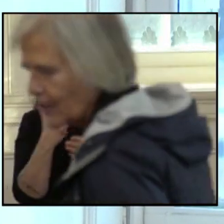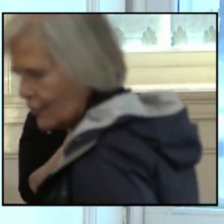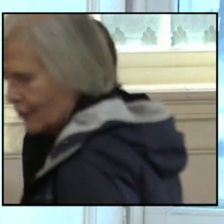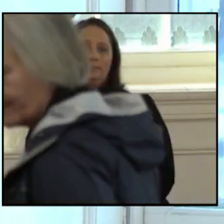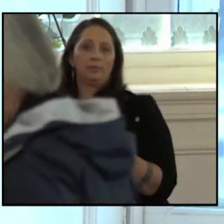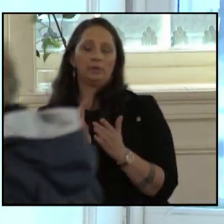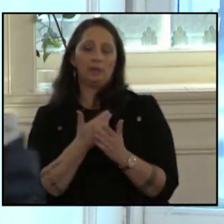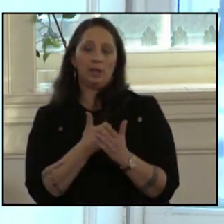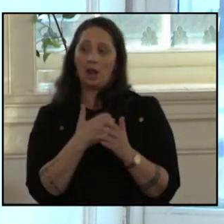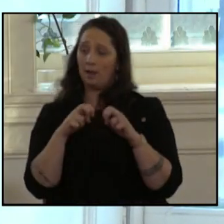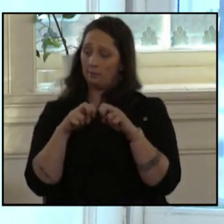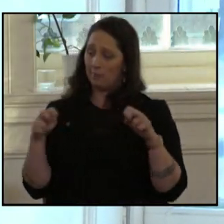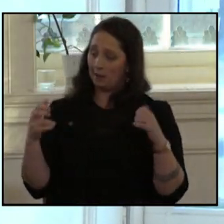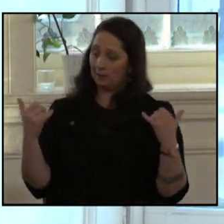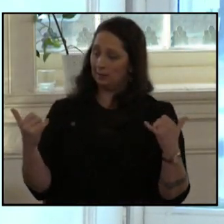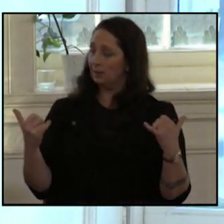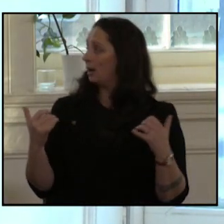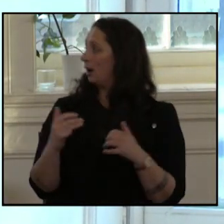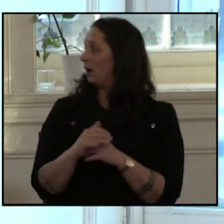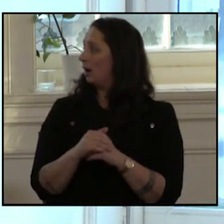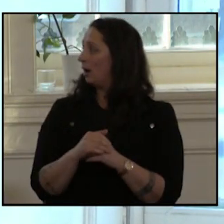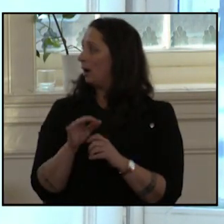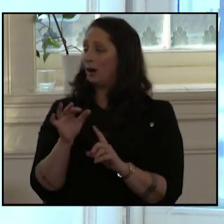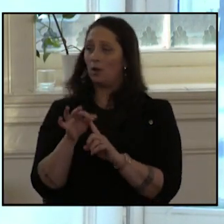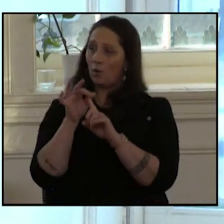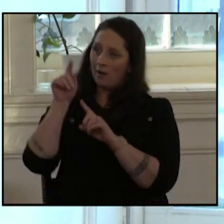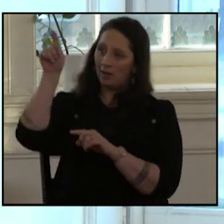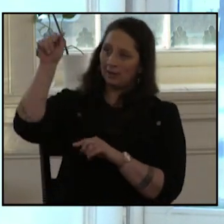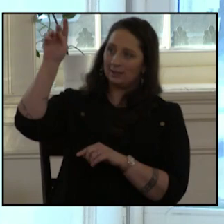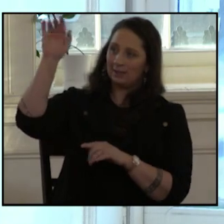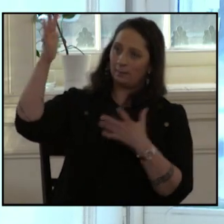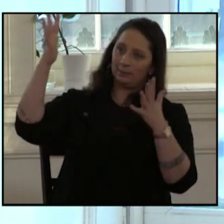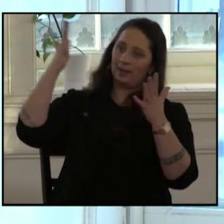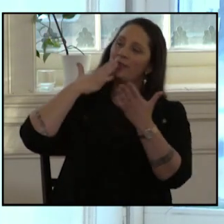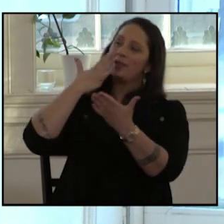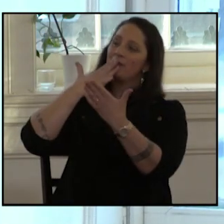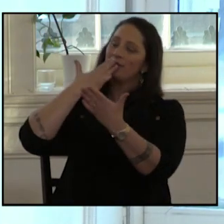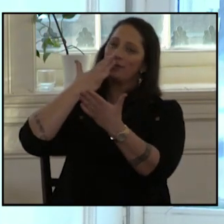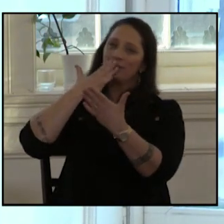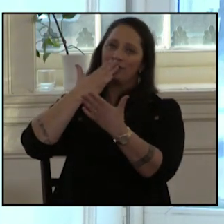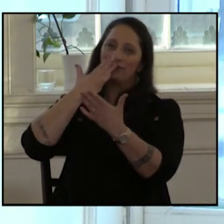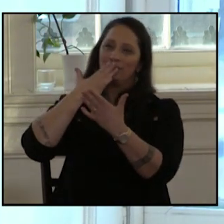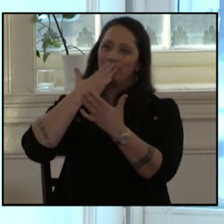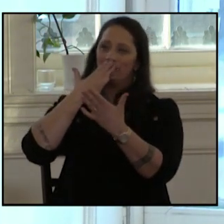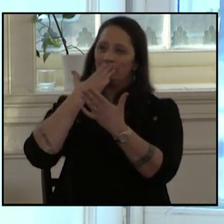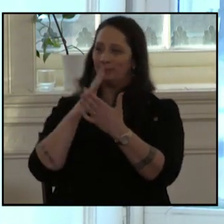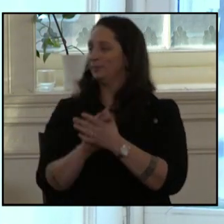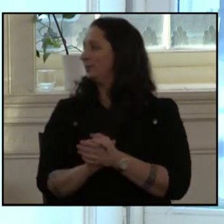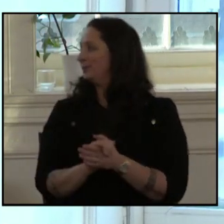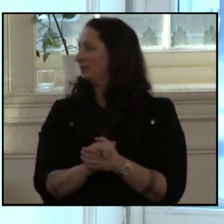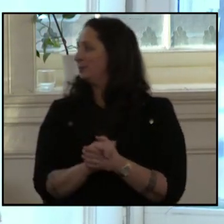our panelists here today, and especially I want to thank Tammy over there, who ran away, for wonderful moderation.